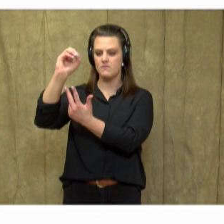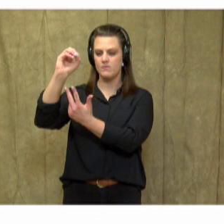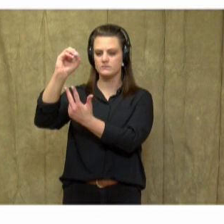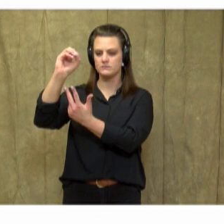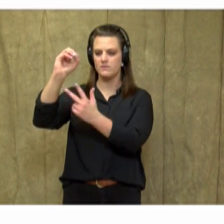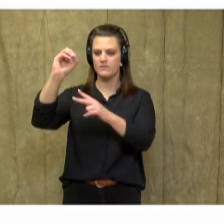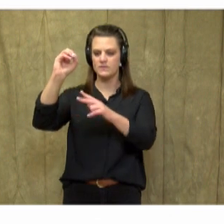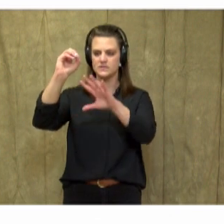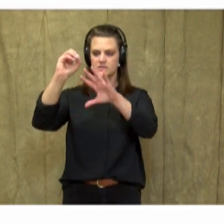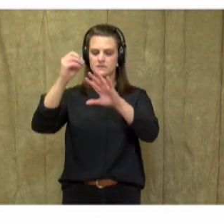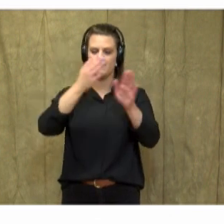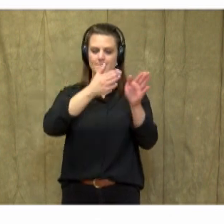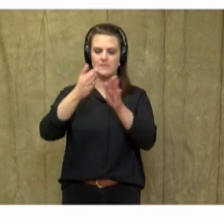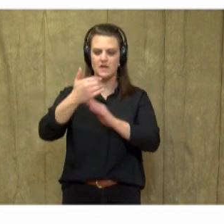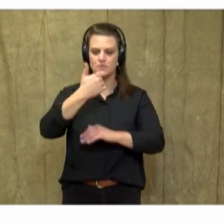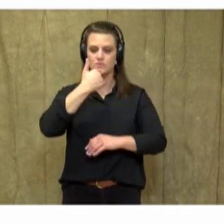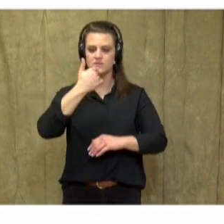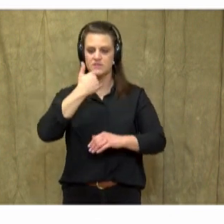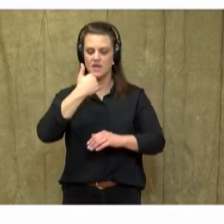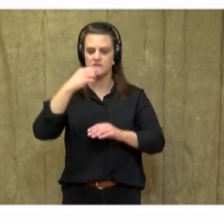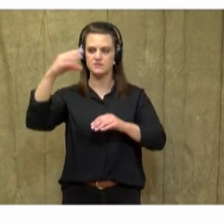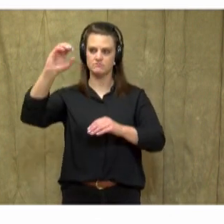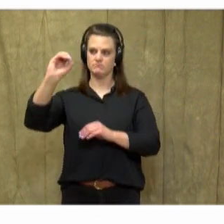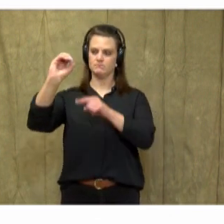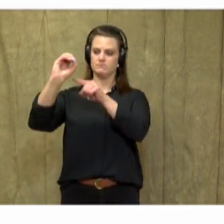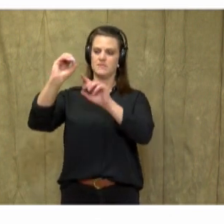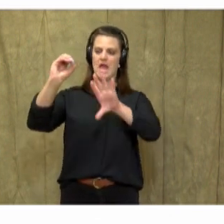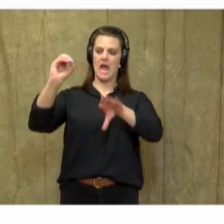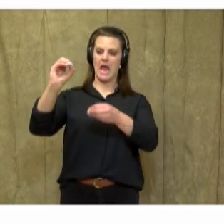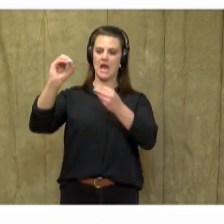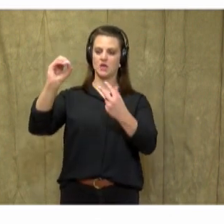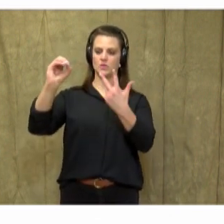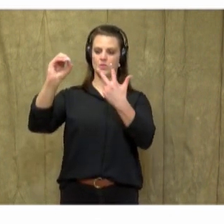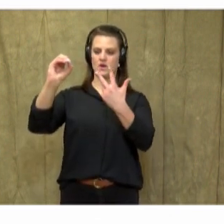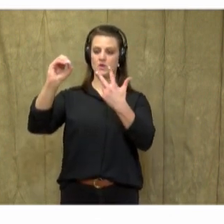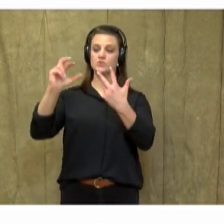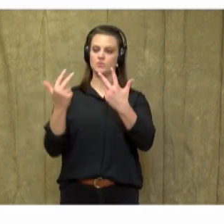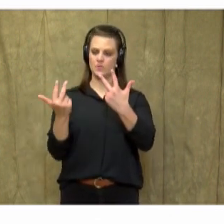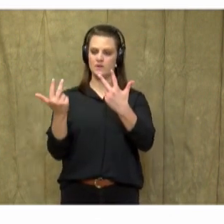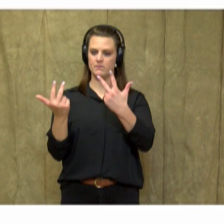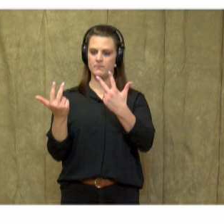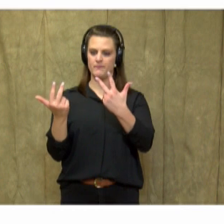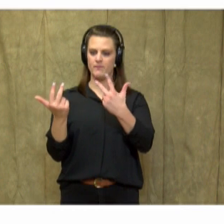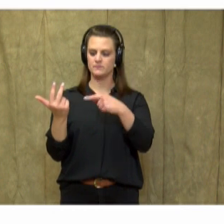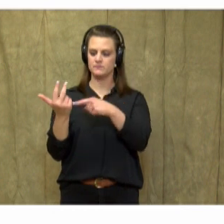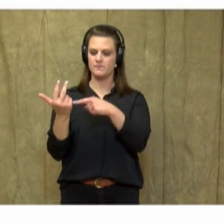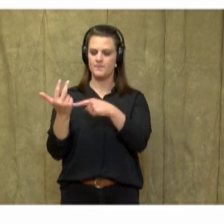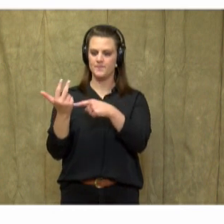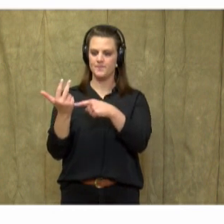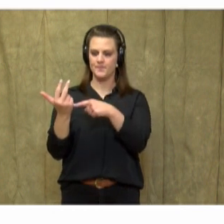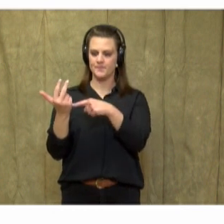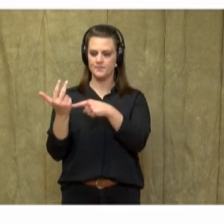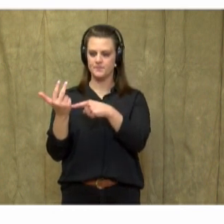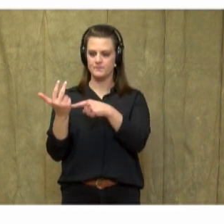our pattern says to add 3. What would this one be?